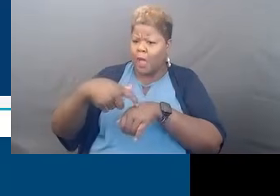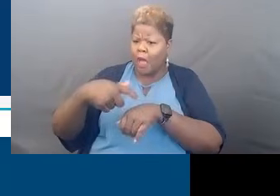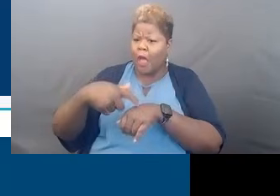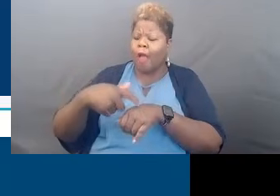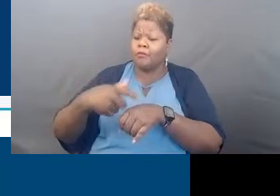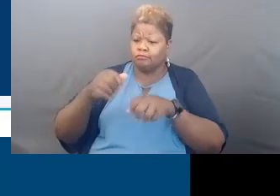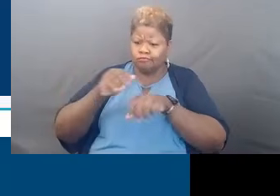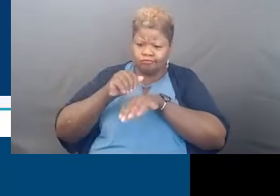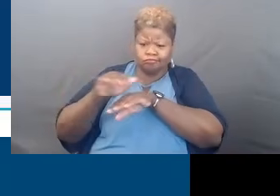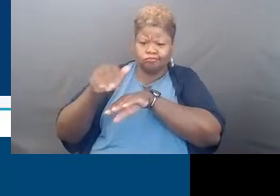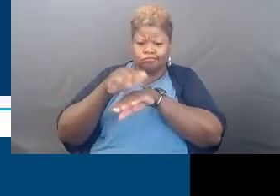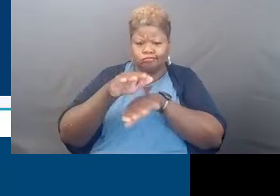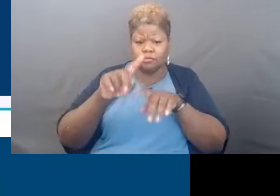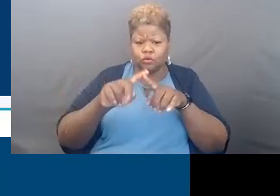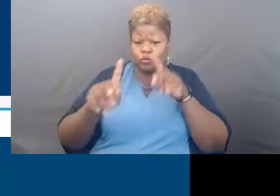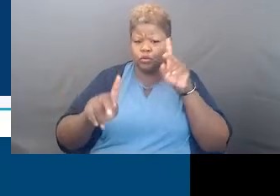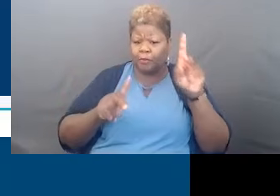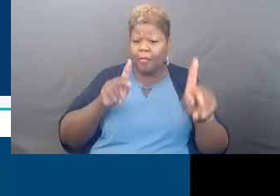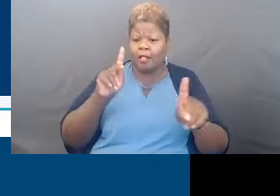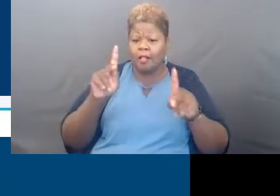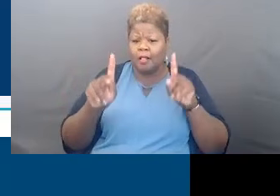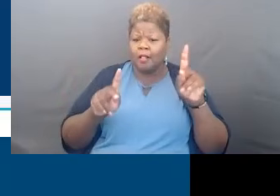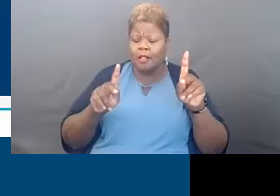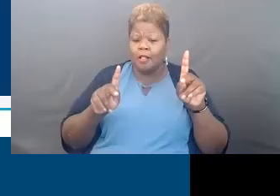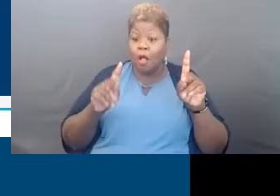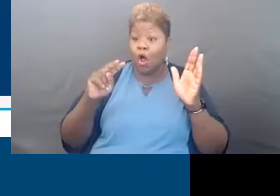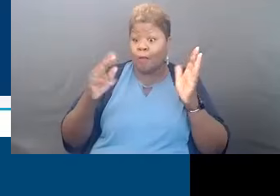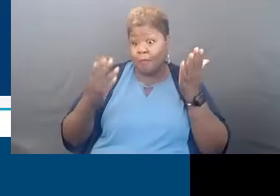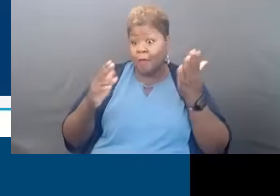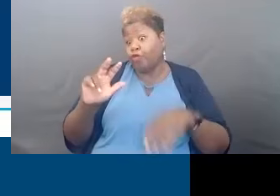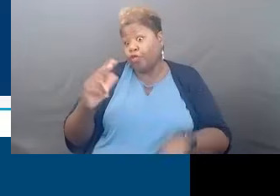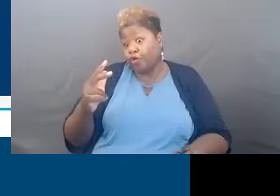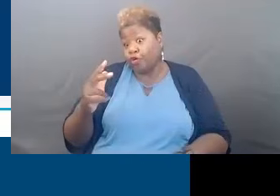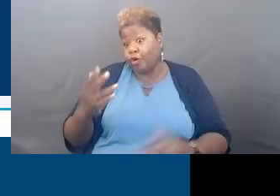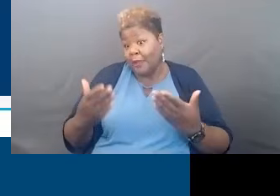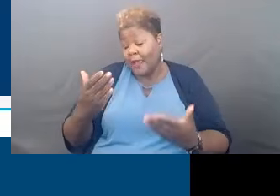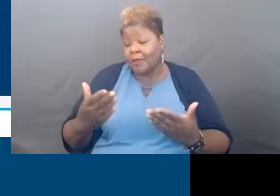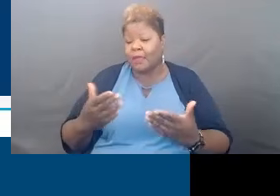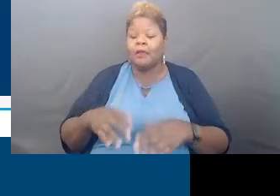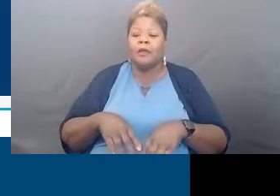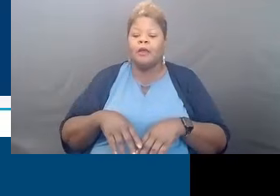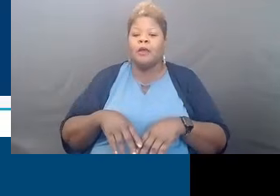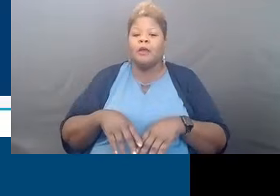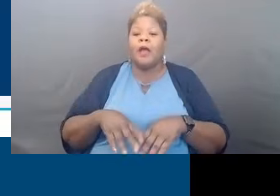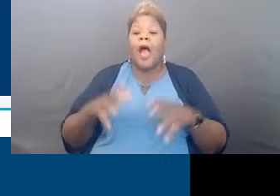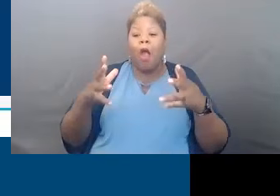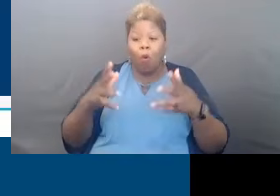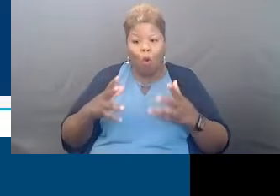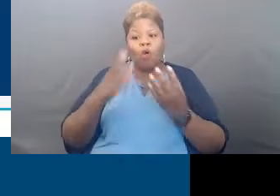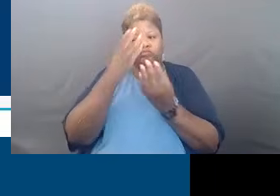administered to us, and it's looking like we're going to get a third one. So I just want to make